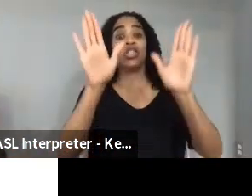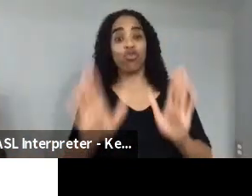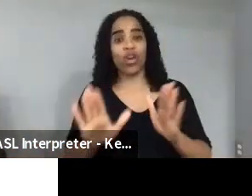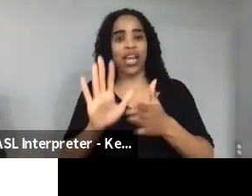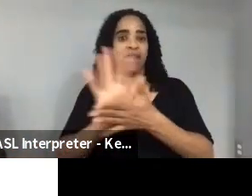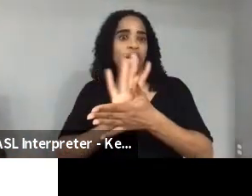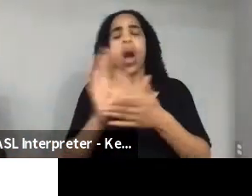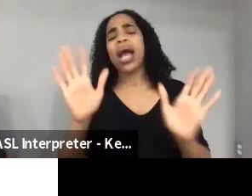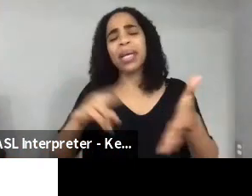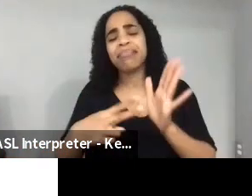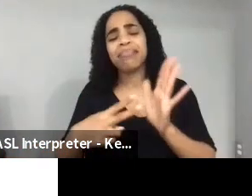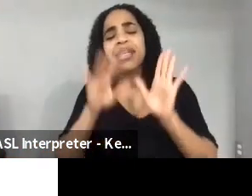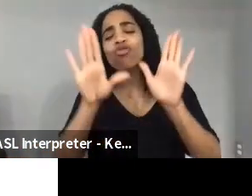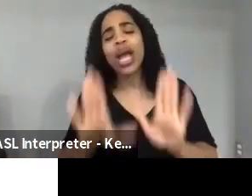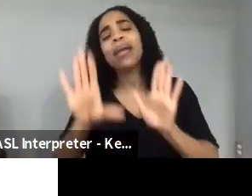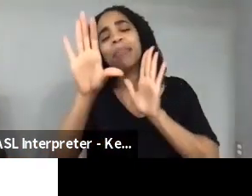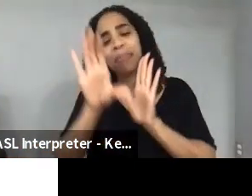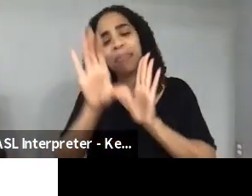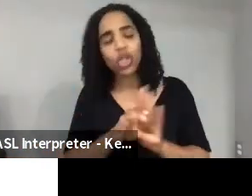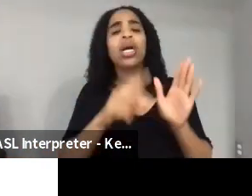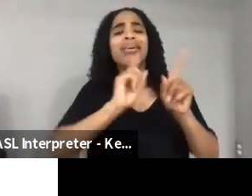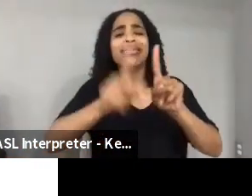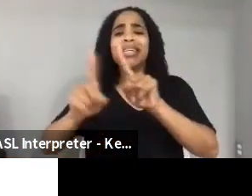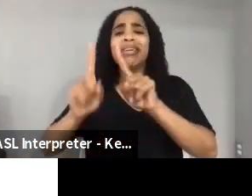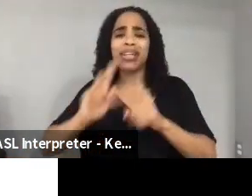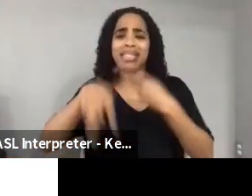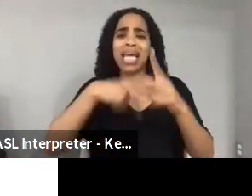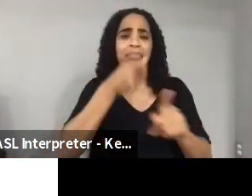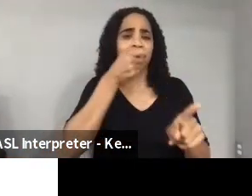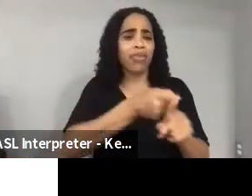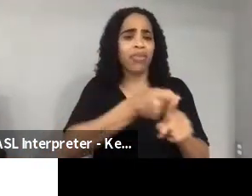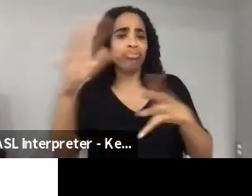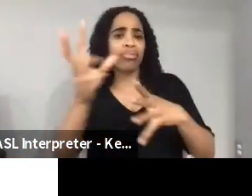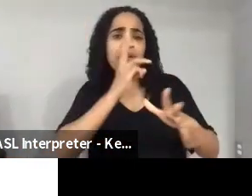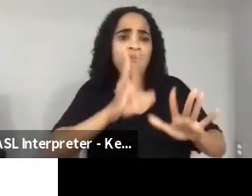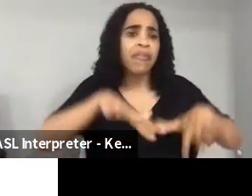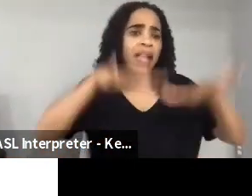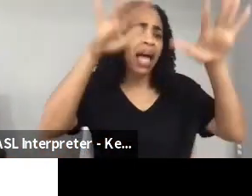photos. It shows the variety of disasters that can happen to us.